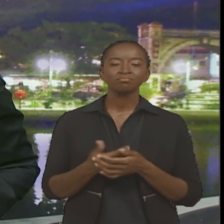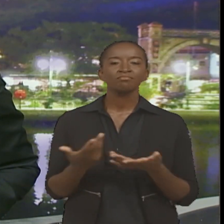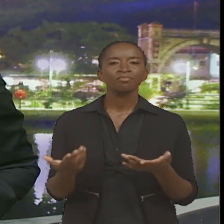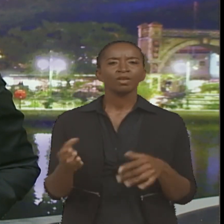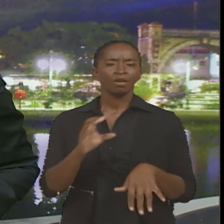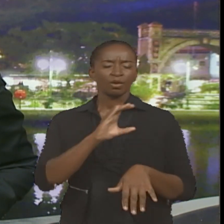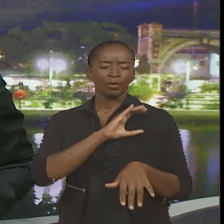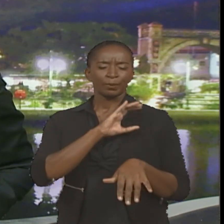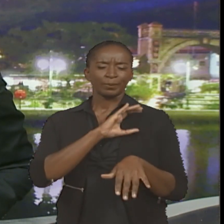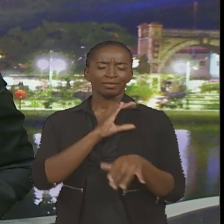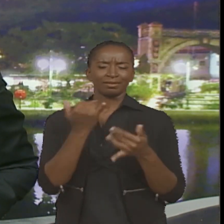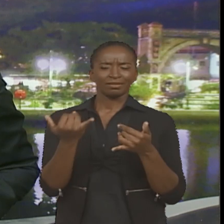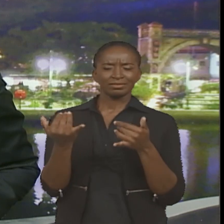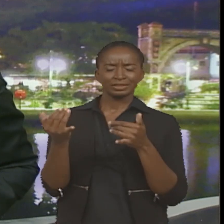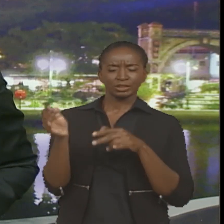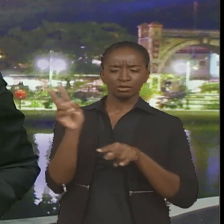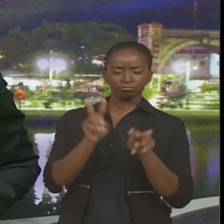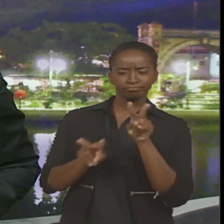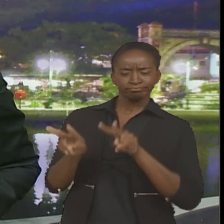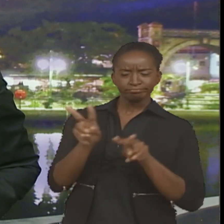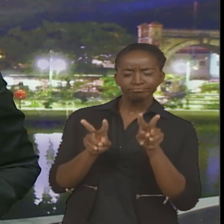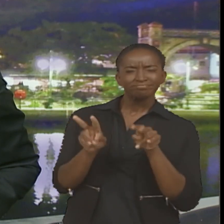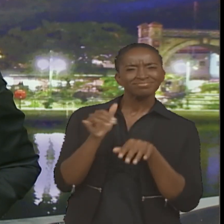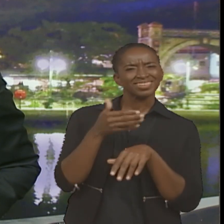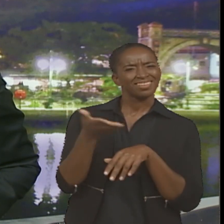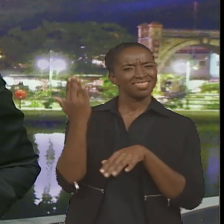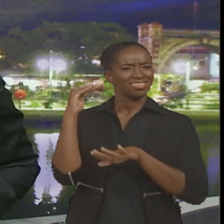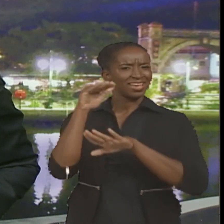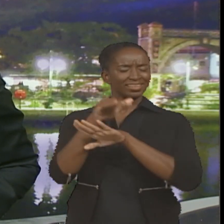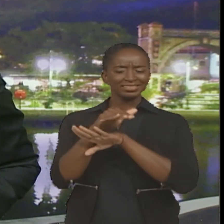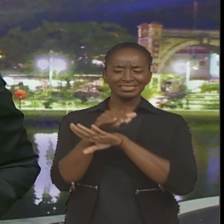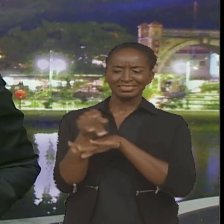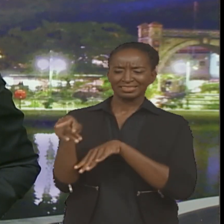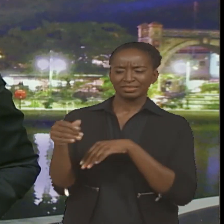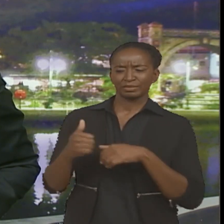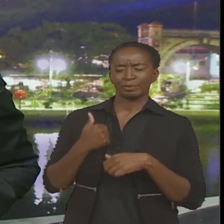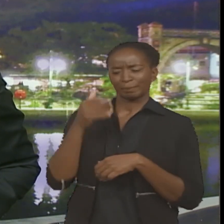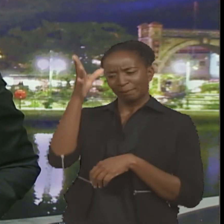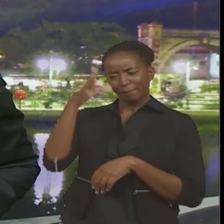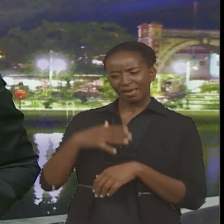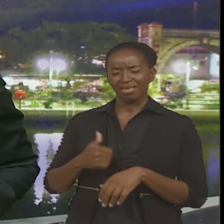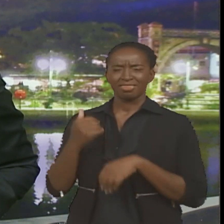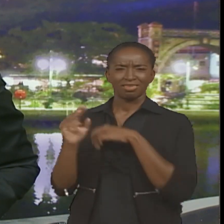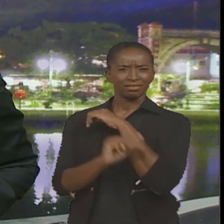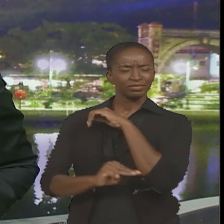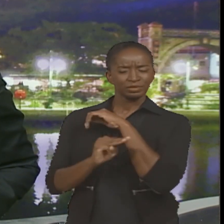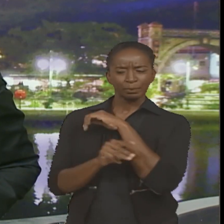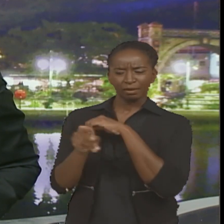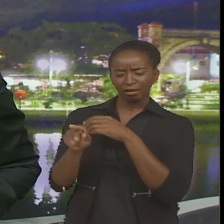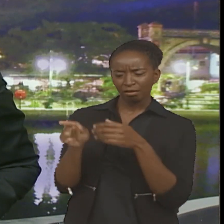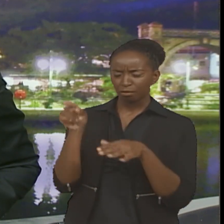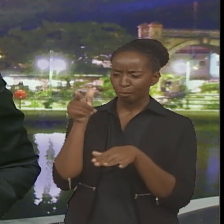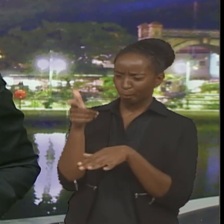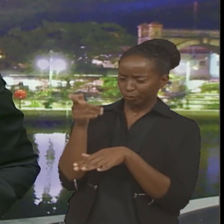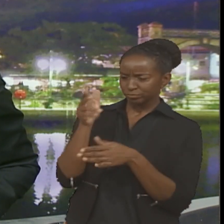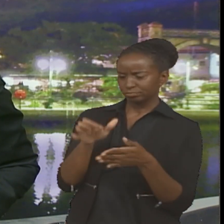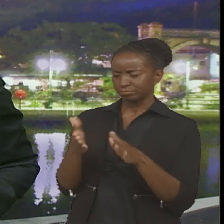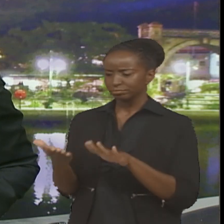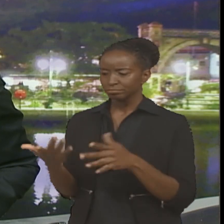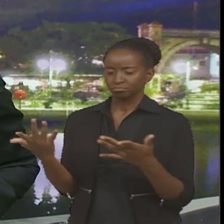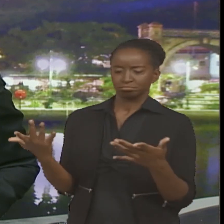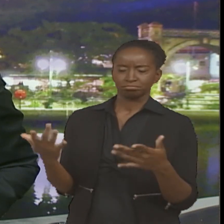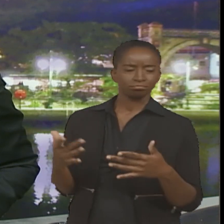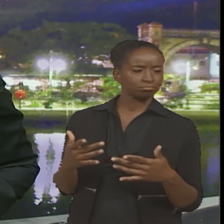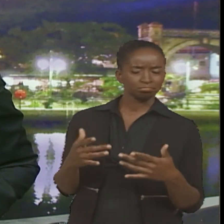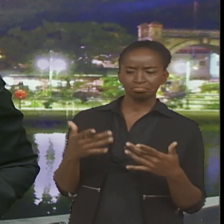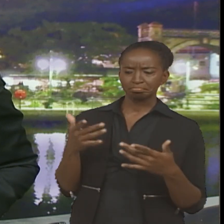St. Michael man met his death last night. It was in an apparent shooting death in Mansion Road, Bank Hall, St. Michael. The lifeless body of Hayden